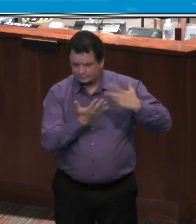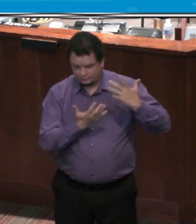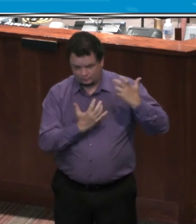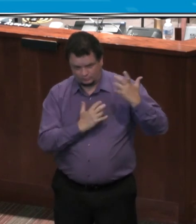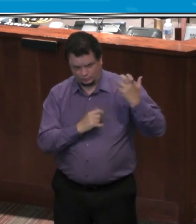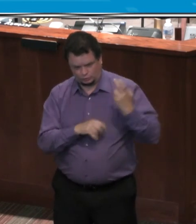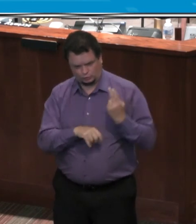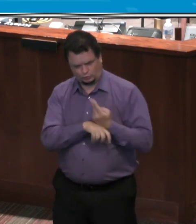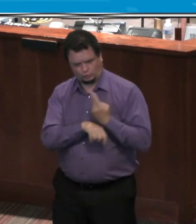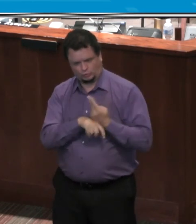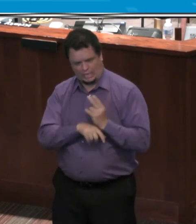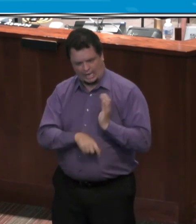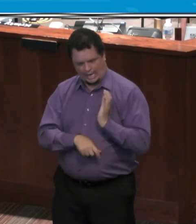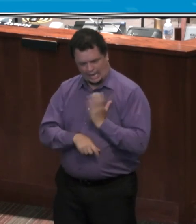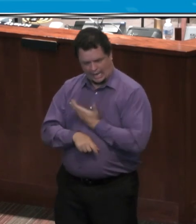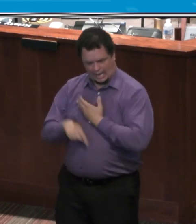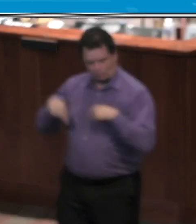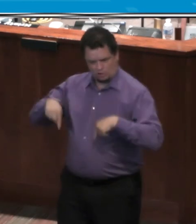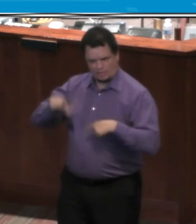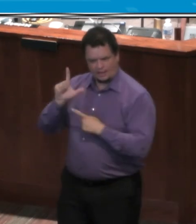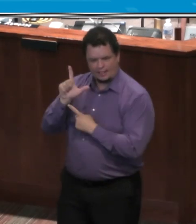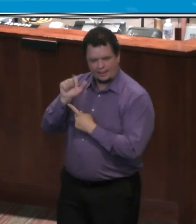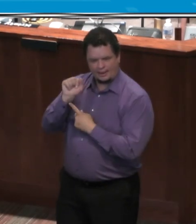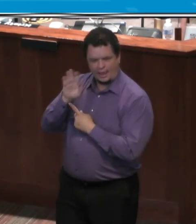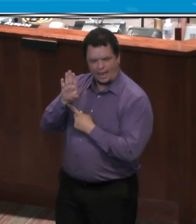to start doing testing in the future.